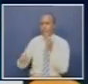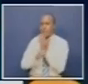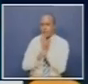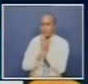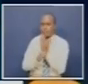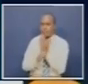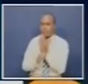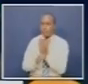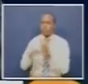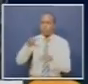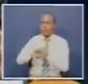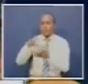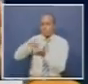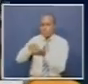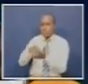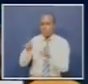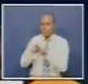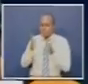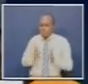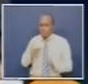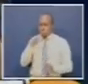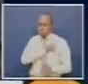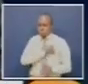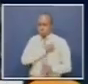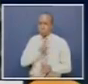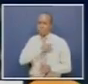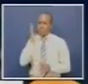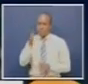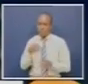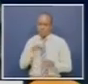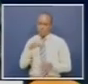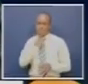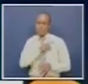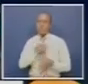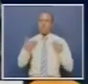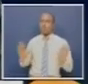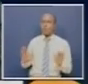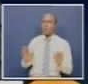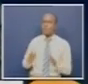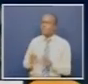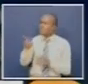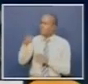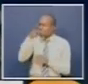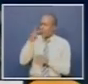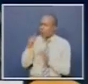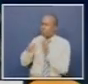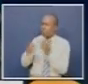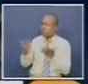kupata cheo. Hata kama mvumilivu hula mbivu, sitaki tena hiyo mbivu. What is Kalonzo saying